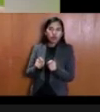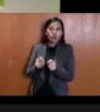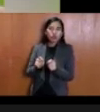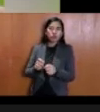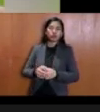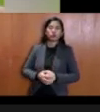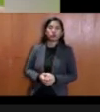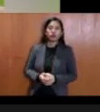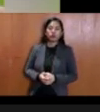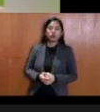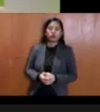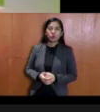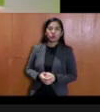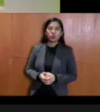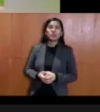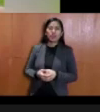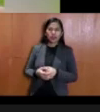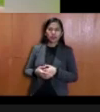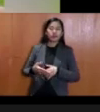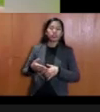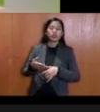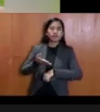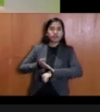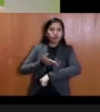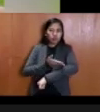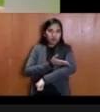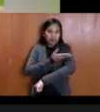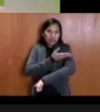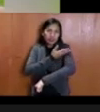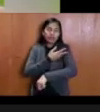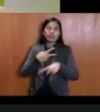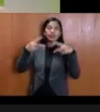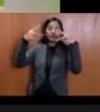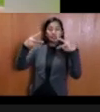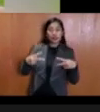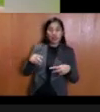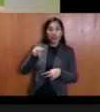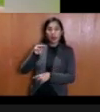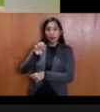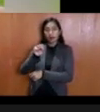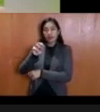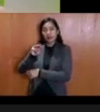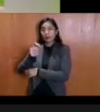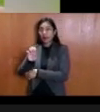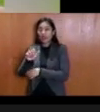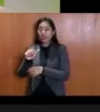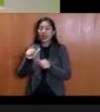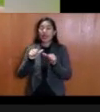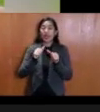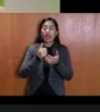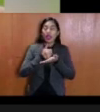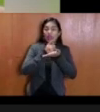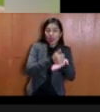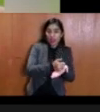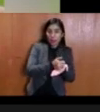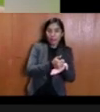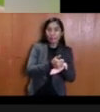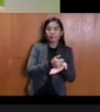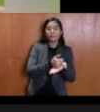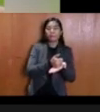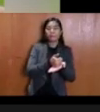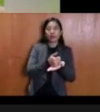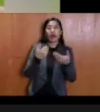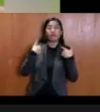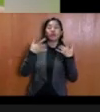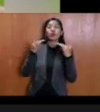they're just harnessing this platform for use of MSMEs to help them have an e-commerce presence. Oh, that